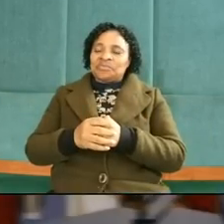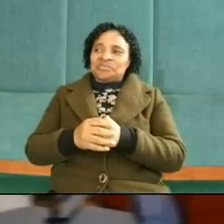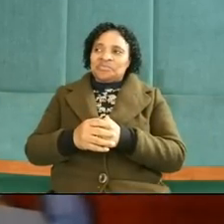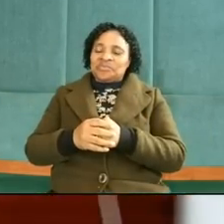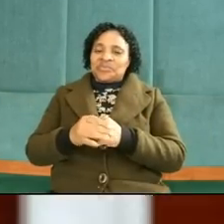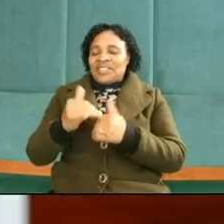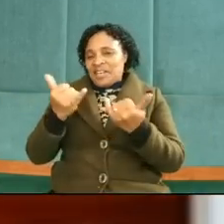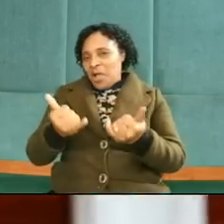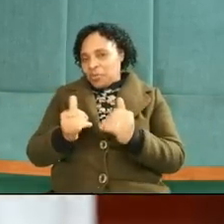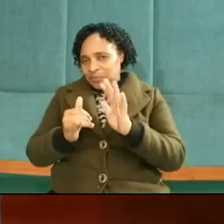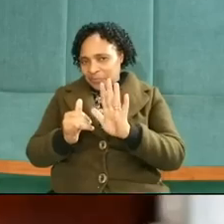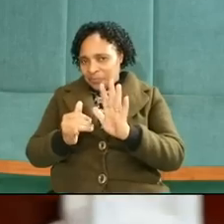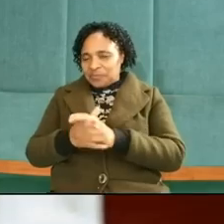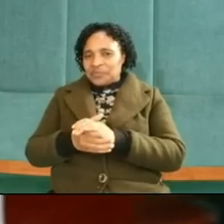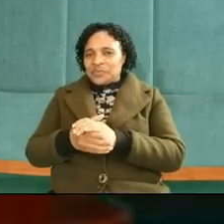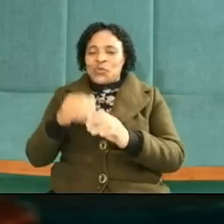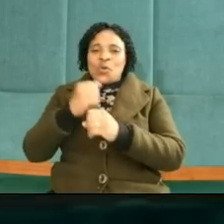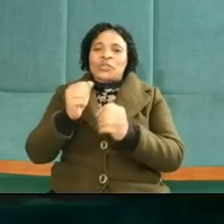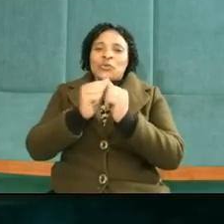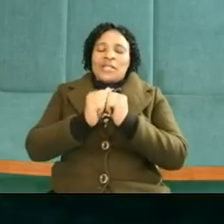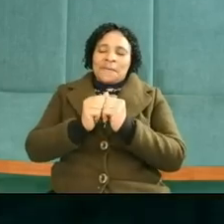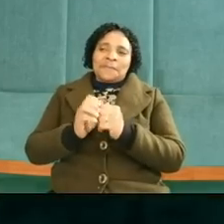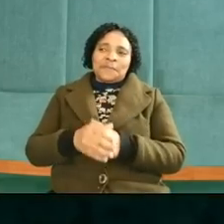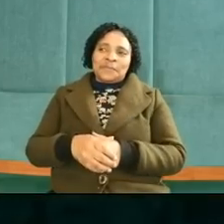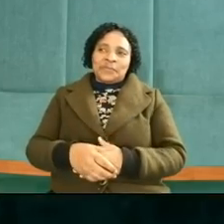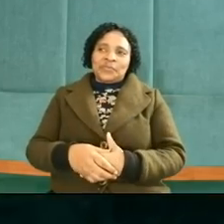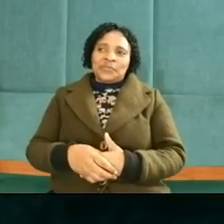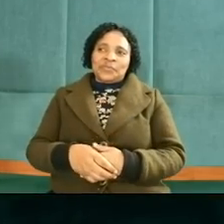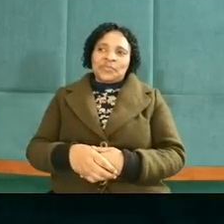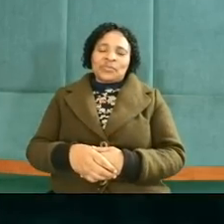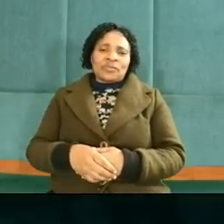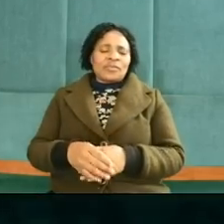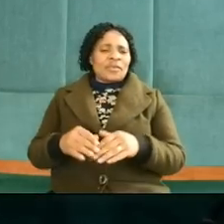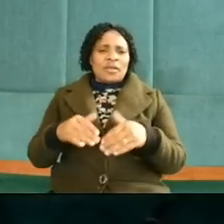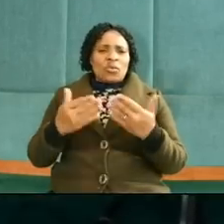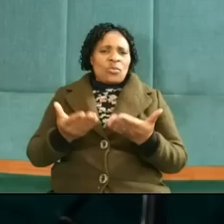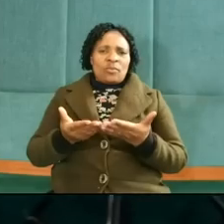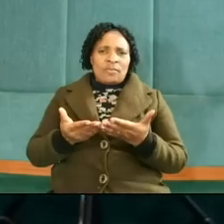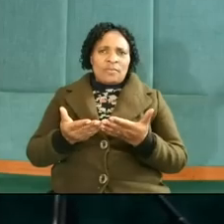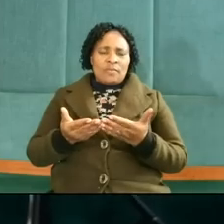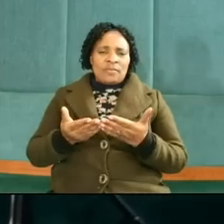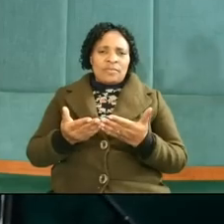Now work. Now I get your attention. Work with me, work with me, work with me. How? All eyes on me, all eyes